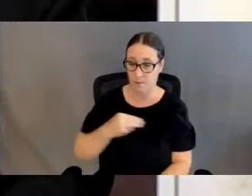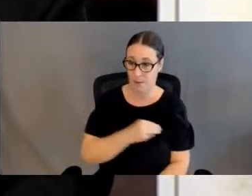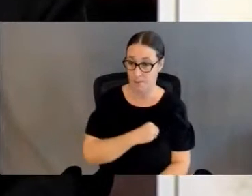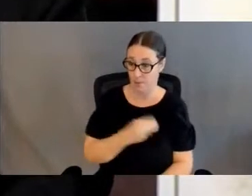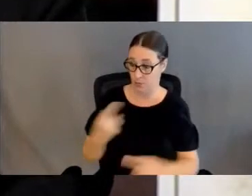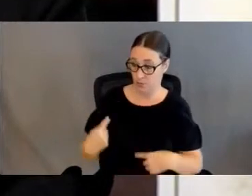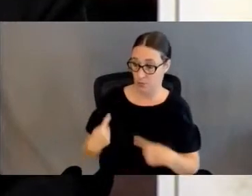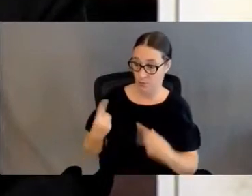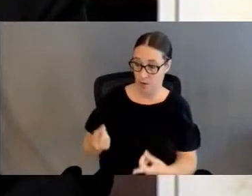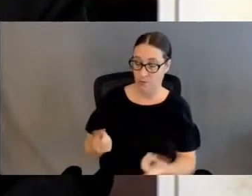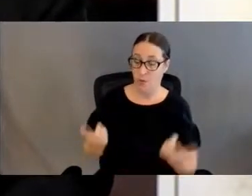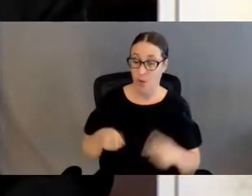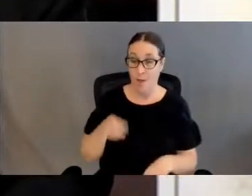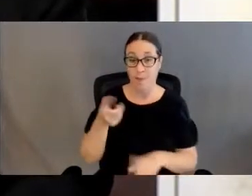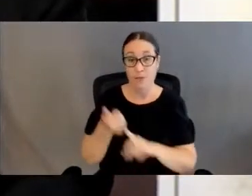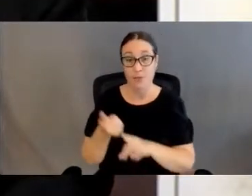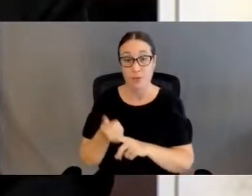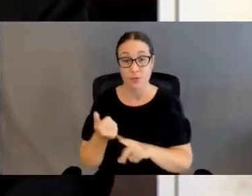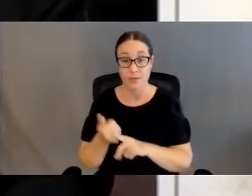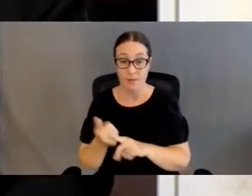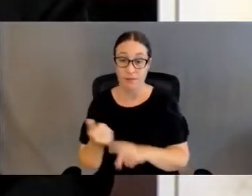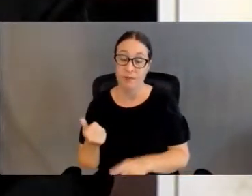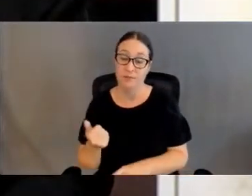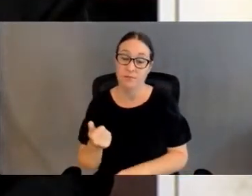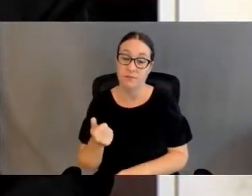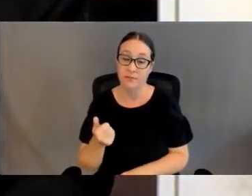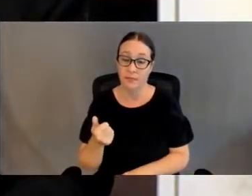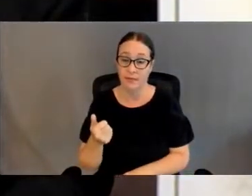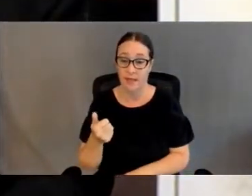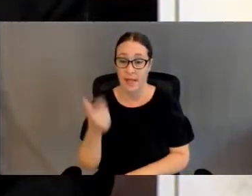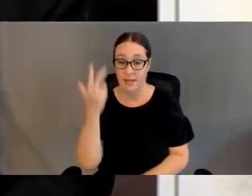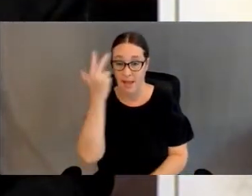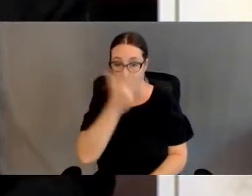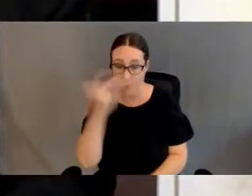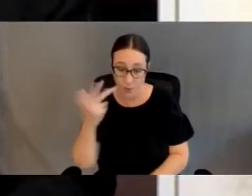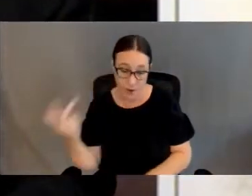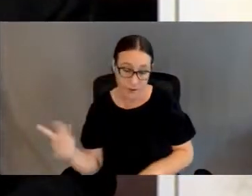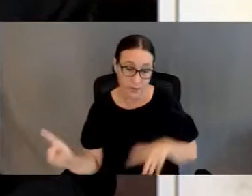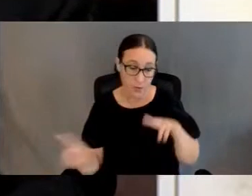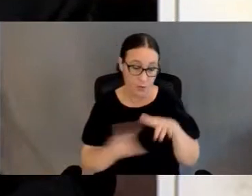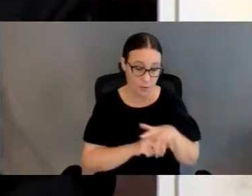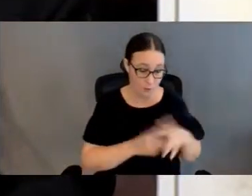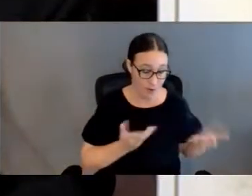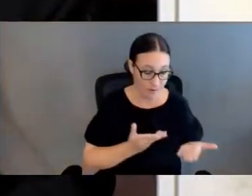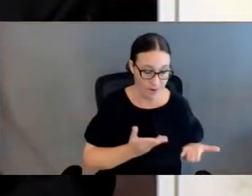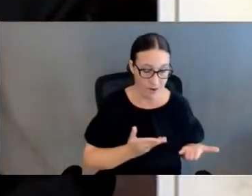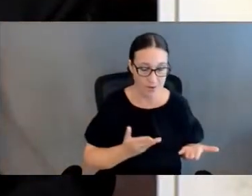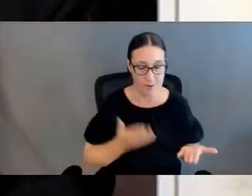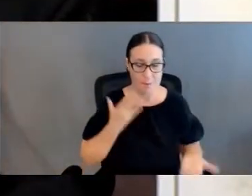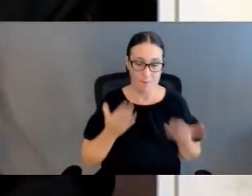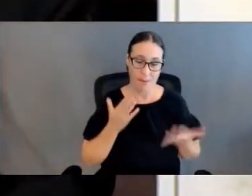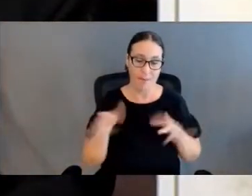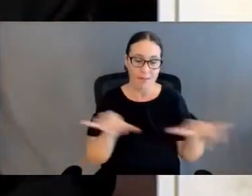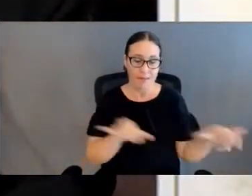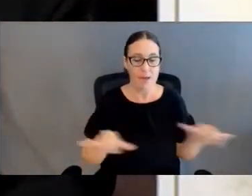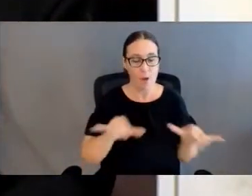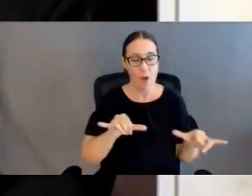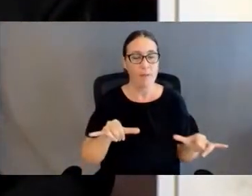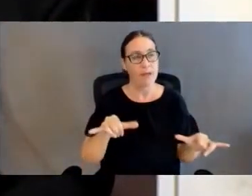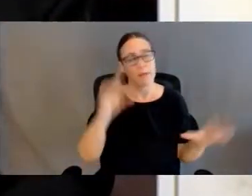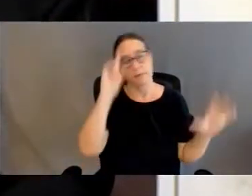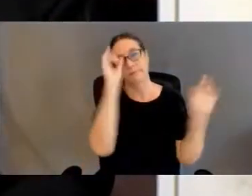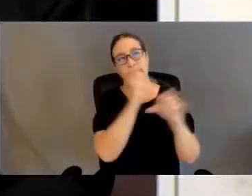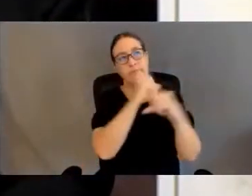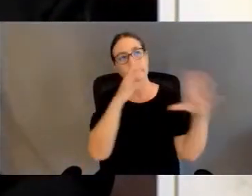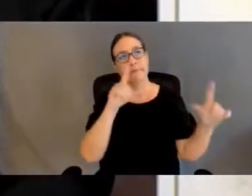when you are an immigrant, you come here, probably the public perception is that you need to be patient. You need to wait.